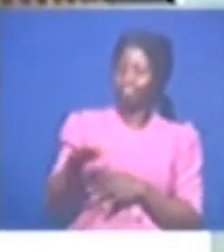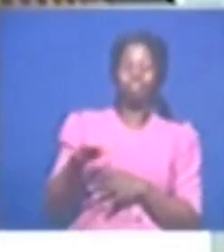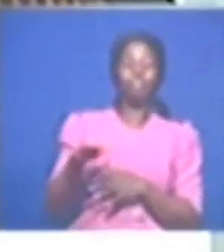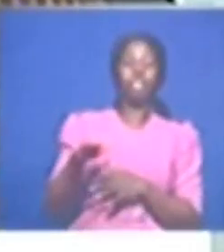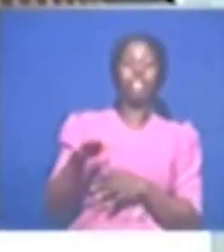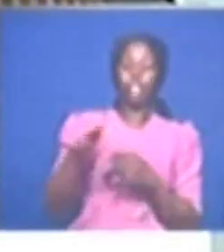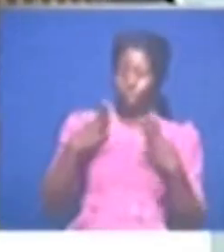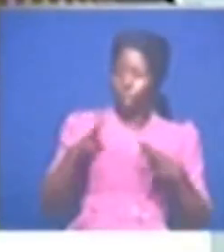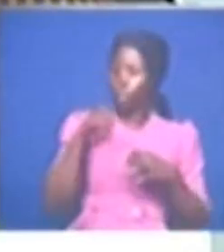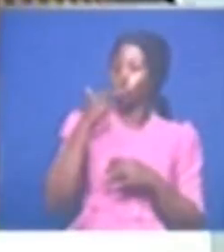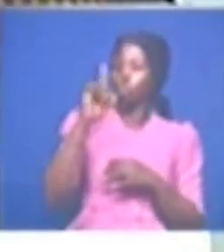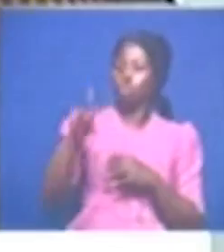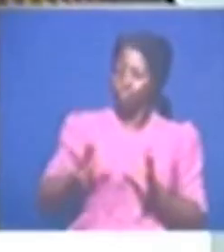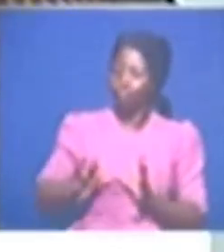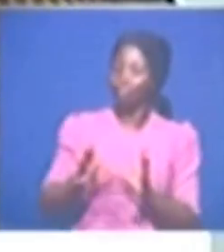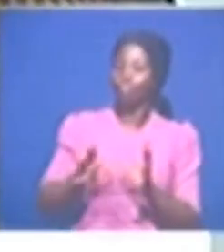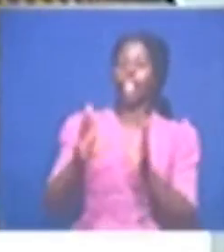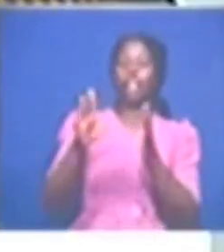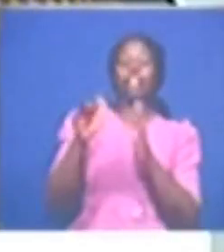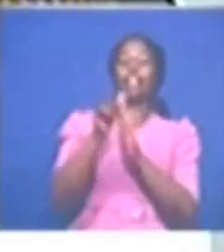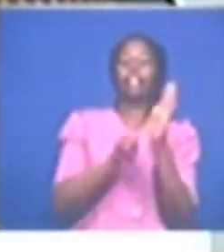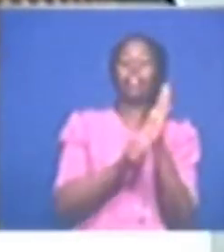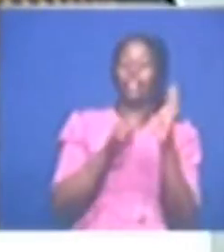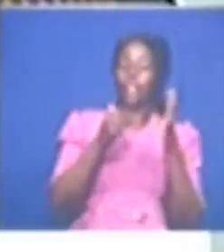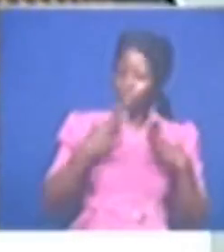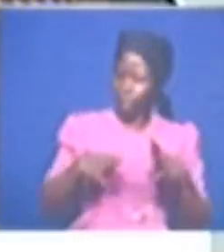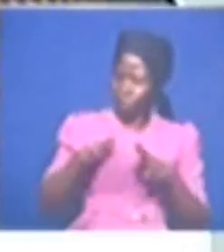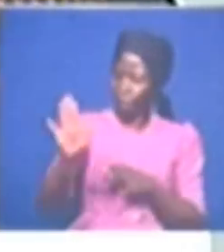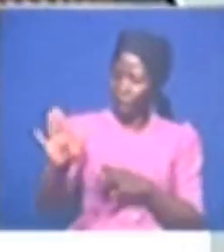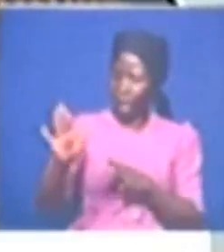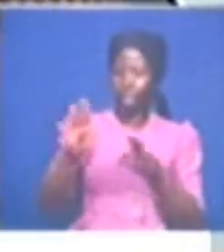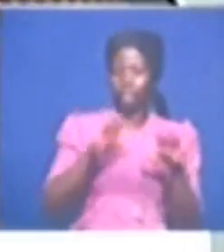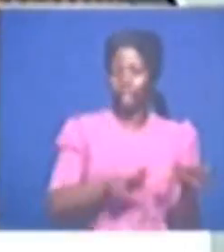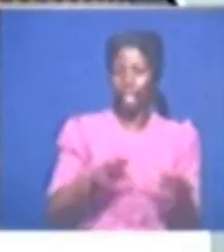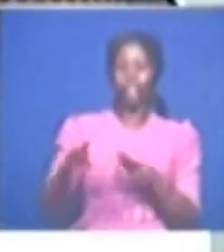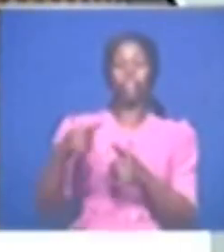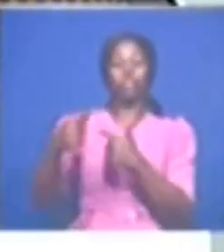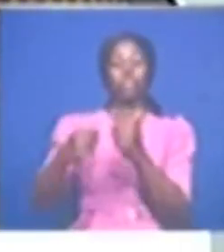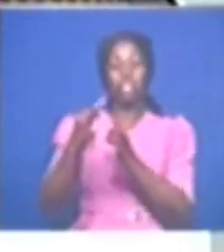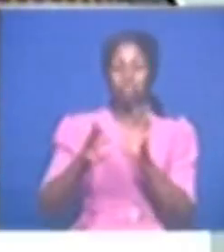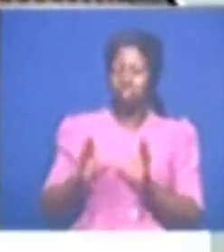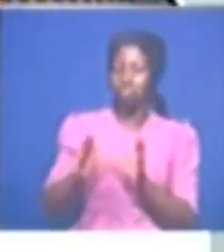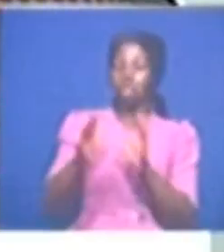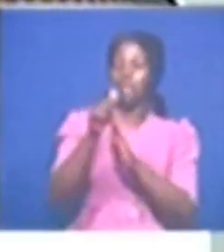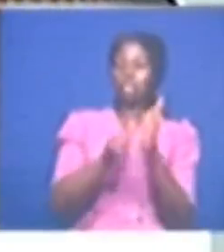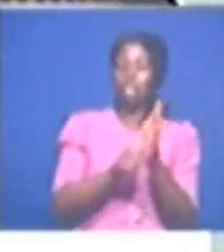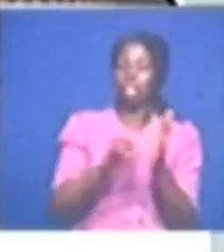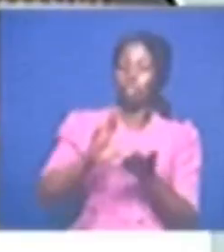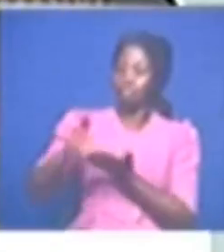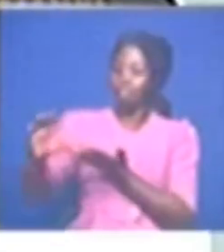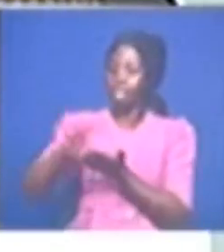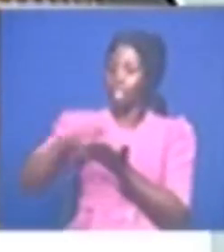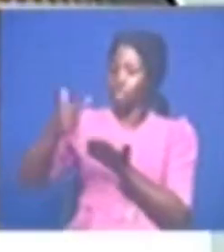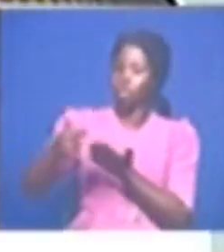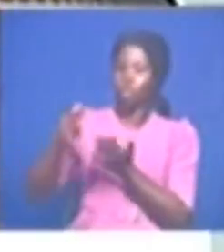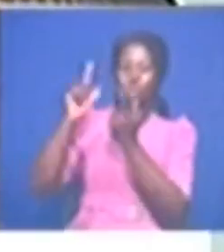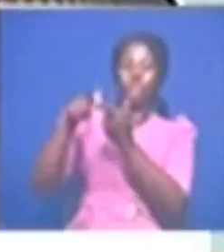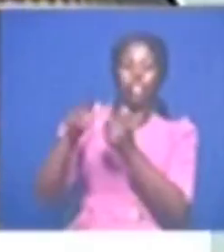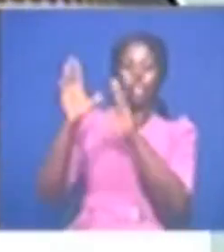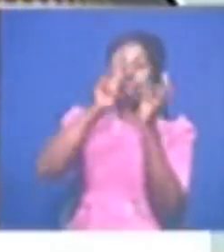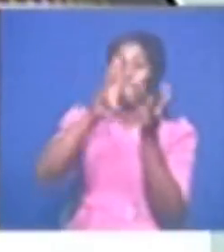push the agenda, and they are the people suffering. So if they push the agenda, they put resources towards climate change and the national